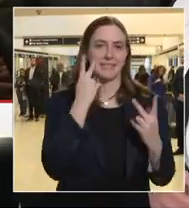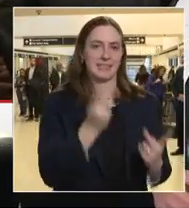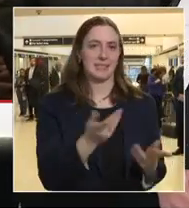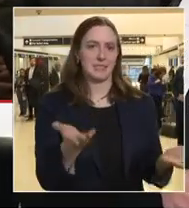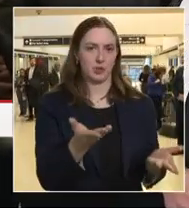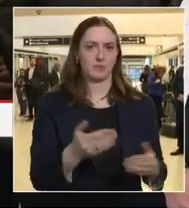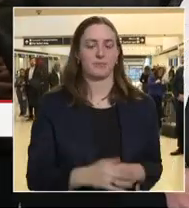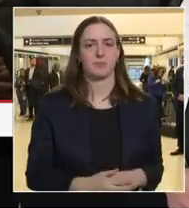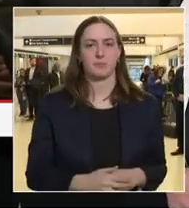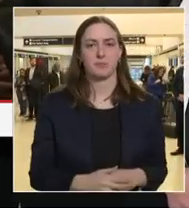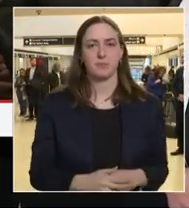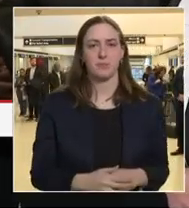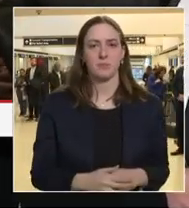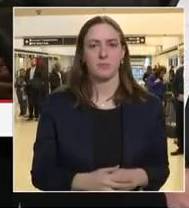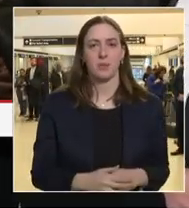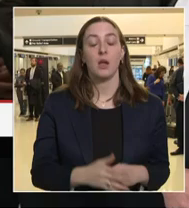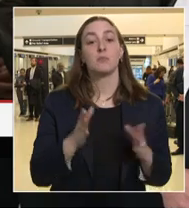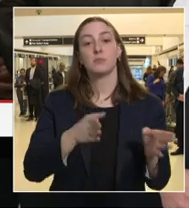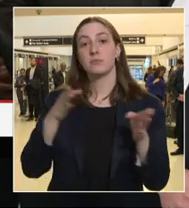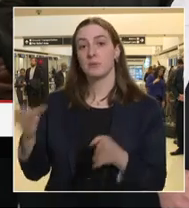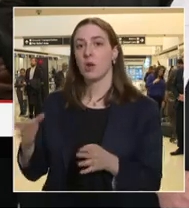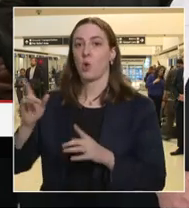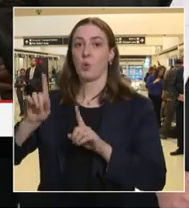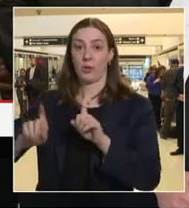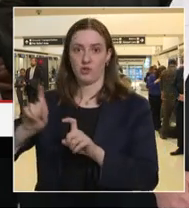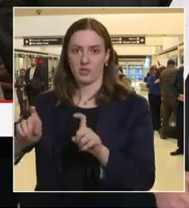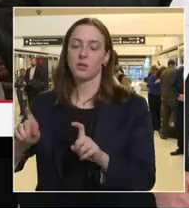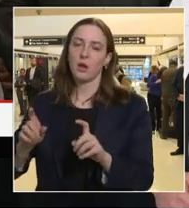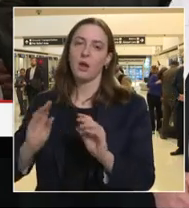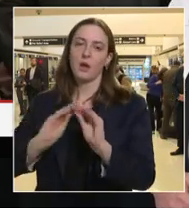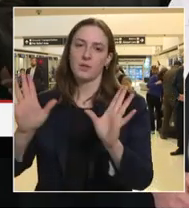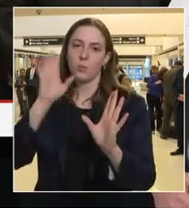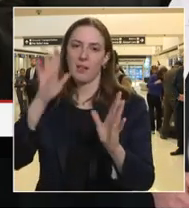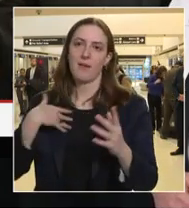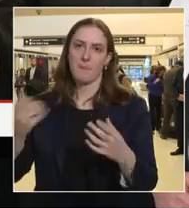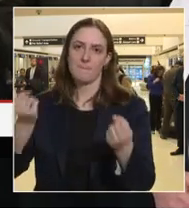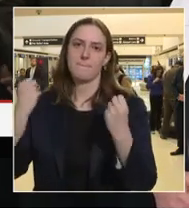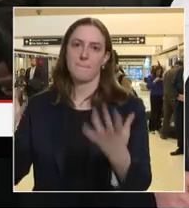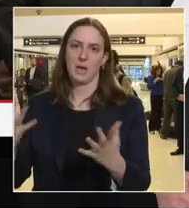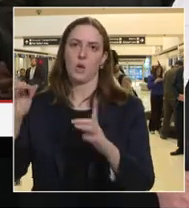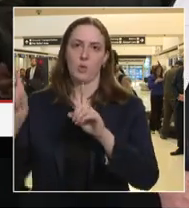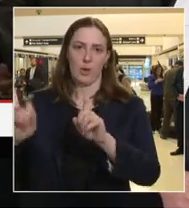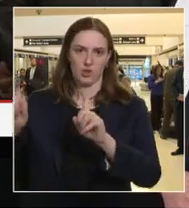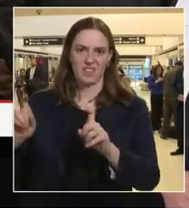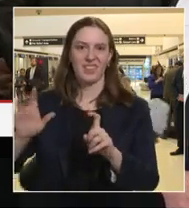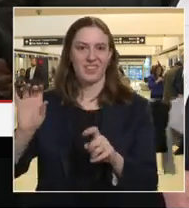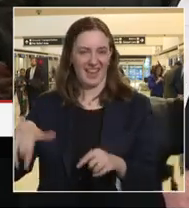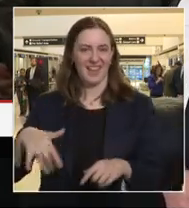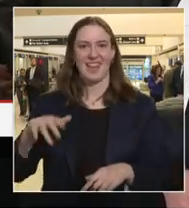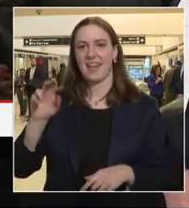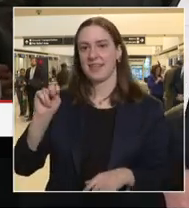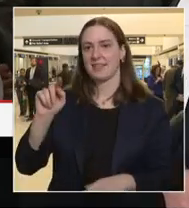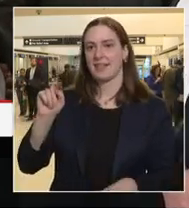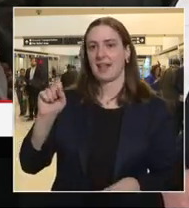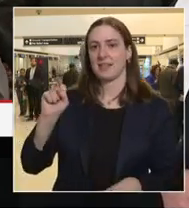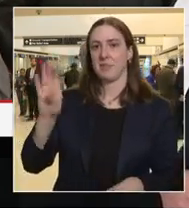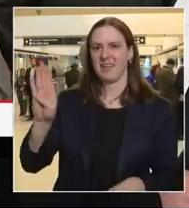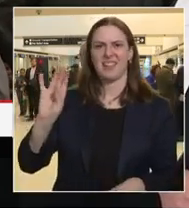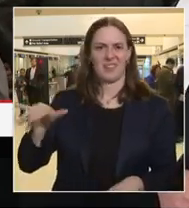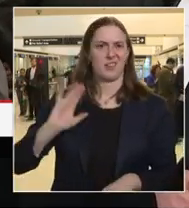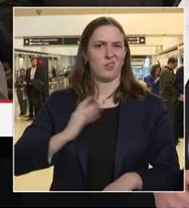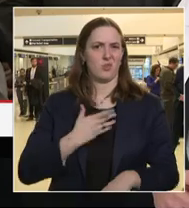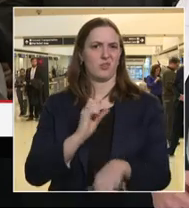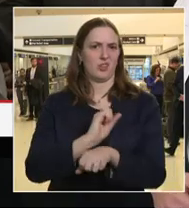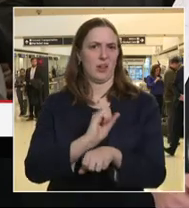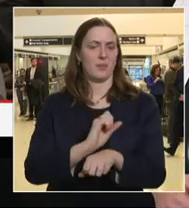lot of questions, obviously, a lot of questions. And that's what the NTSB's job is to be an independent investigator